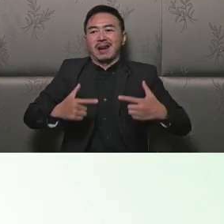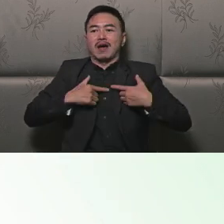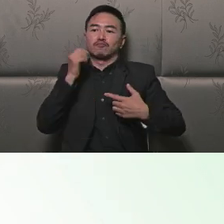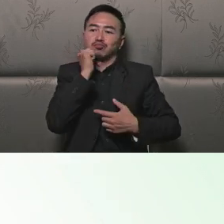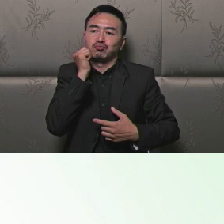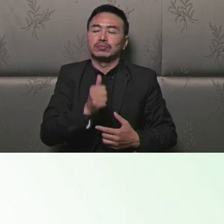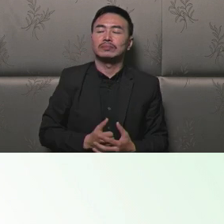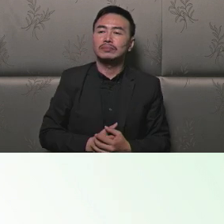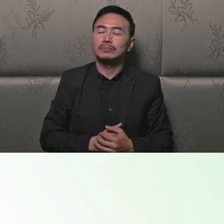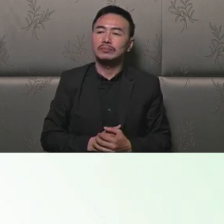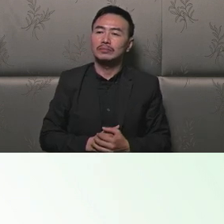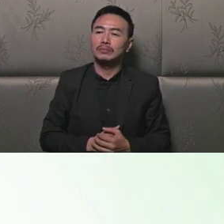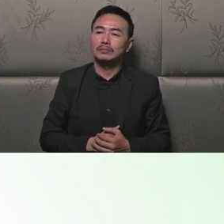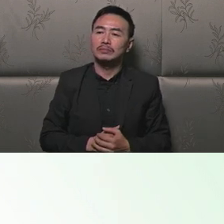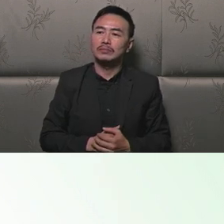the Pasibo